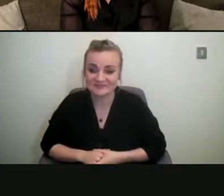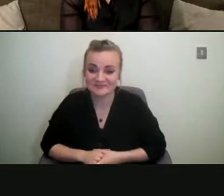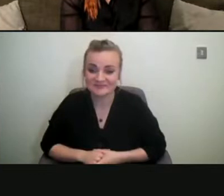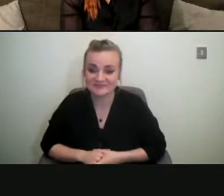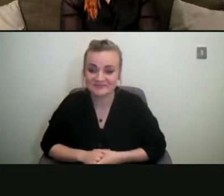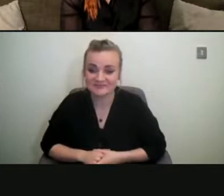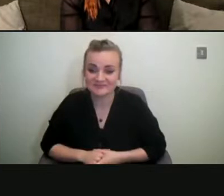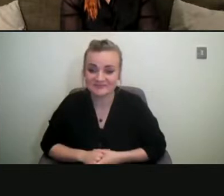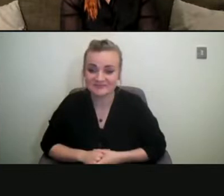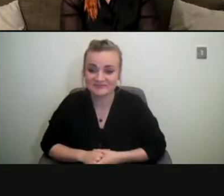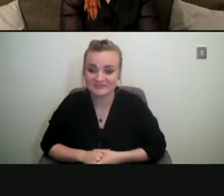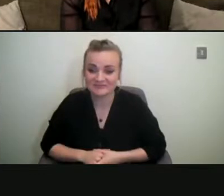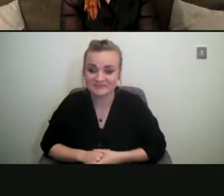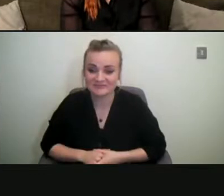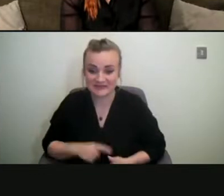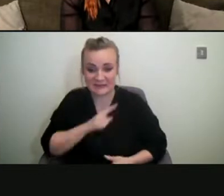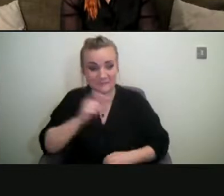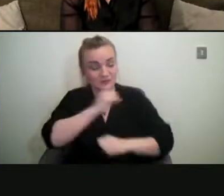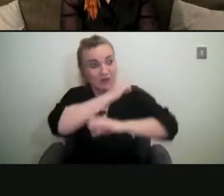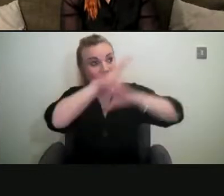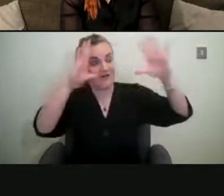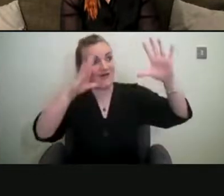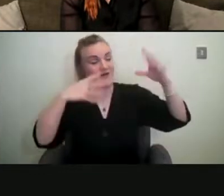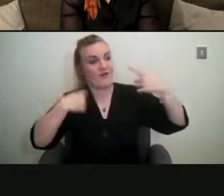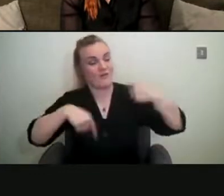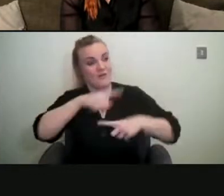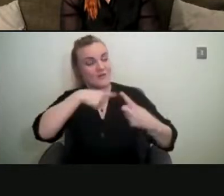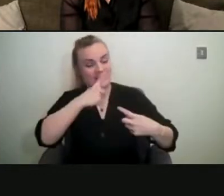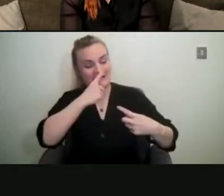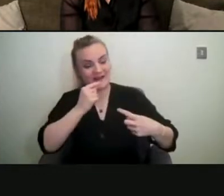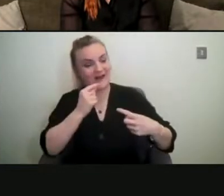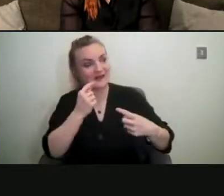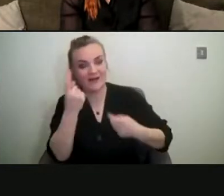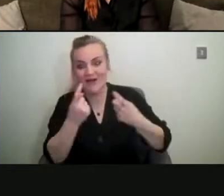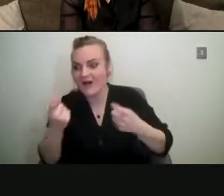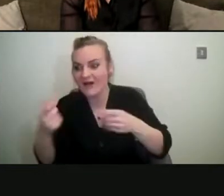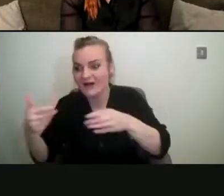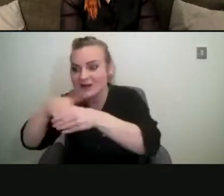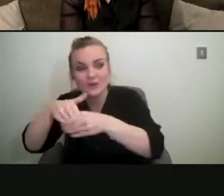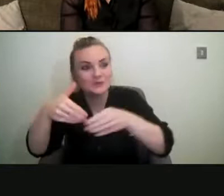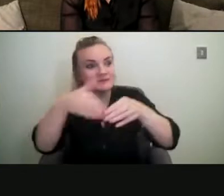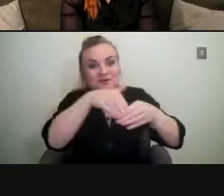in this way we can really find more inclusive